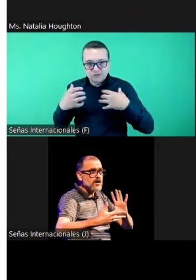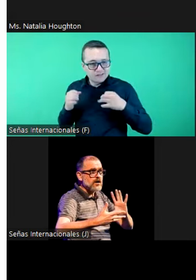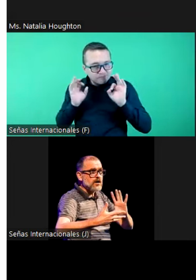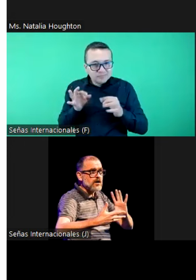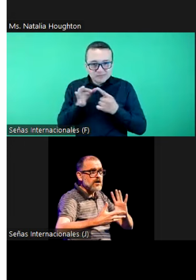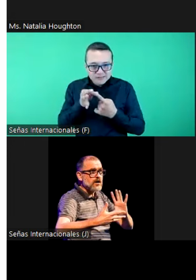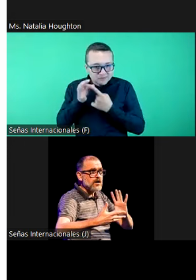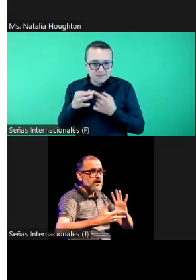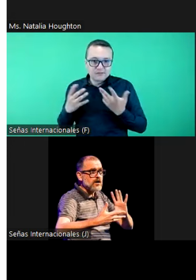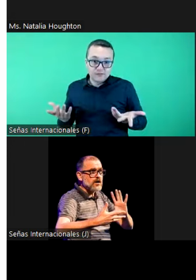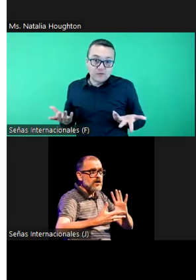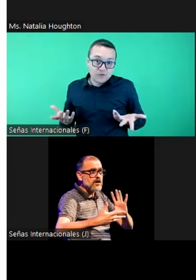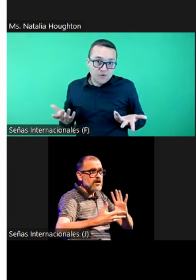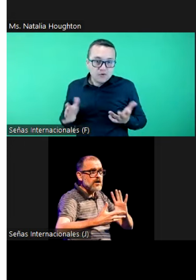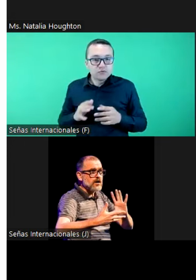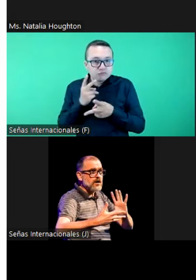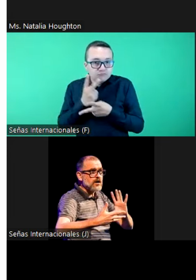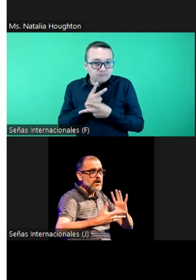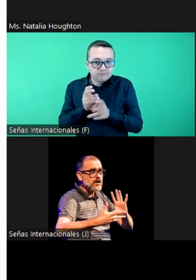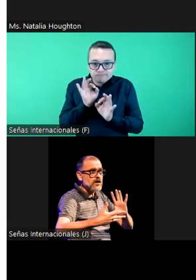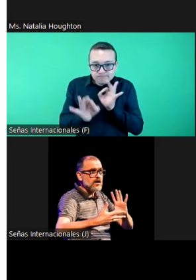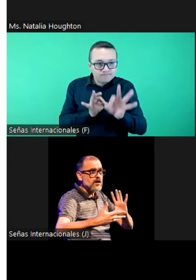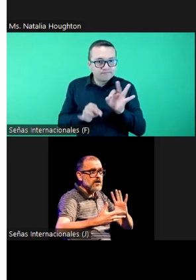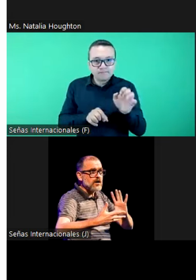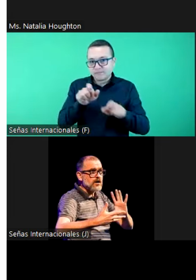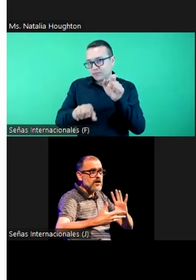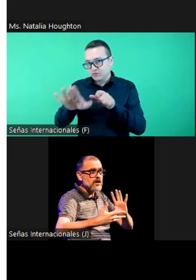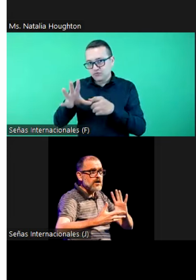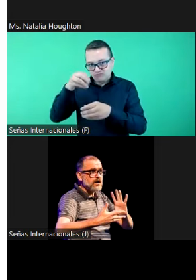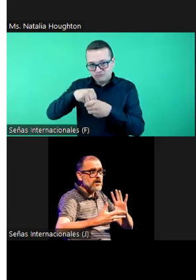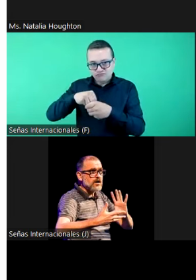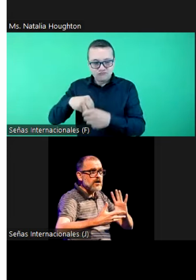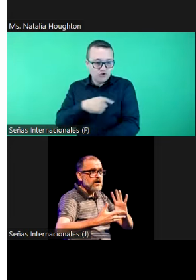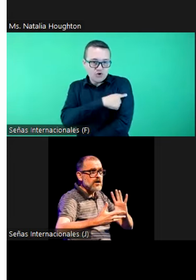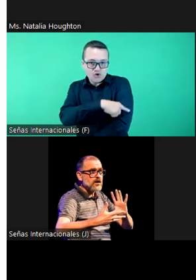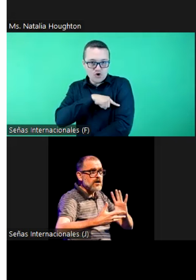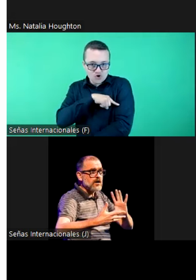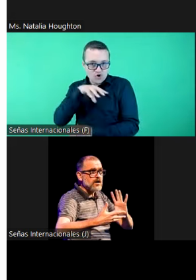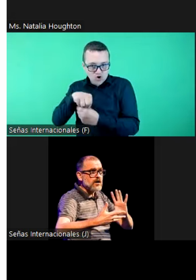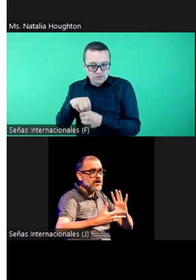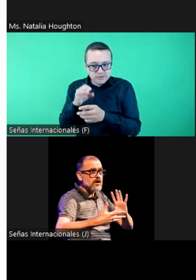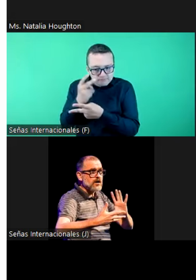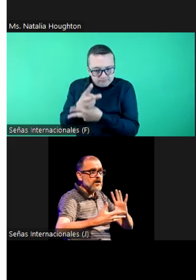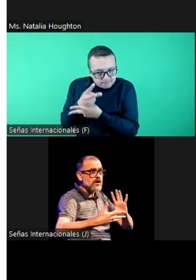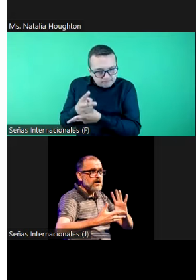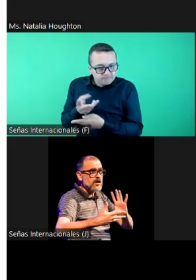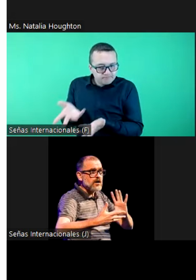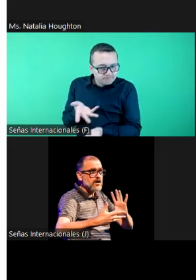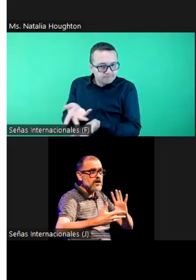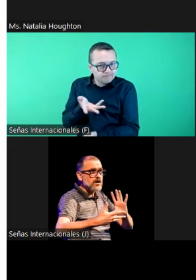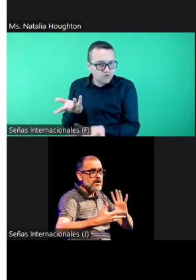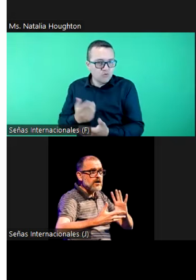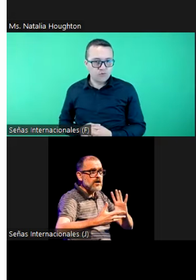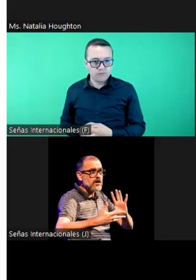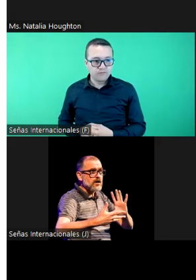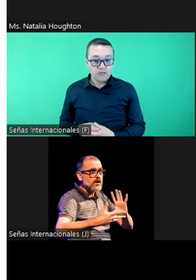specific care or the care of hospitalized patients.